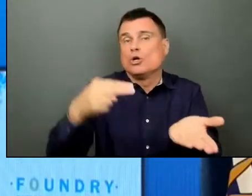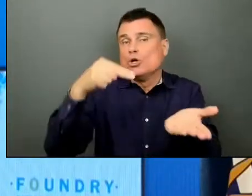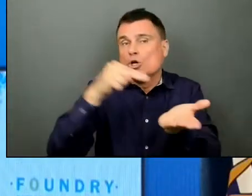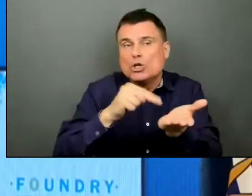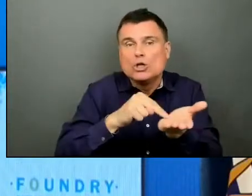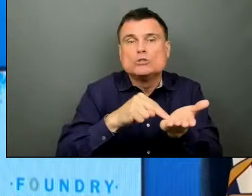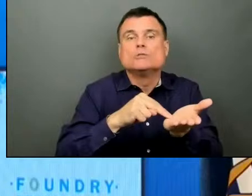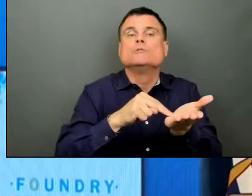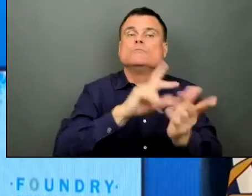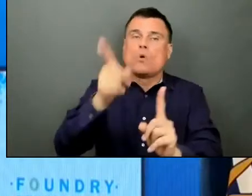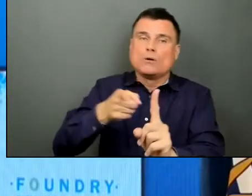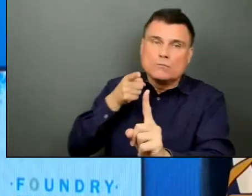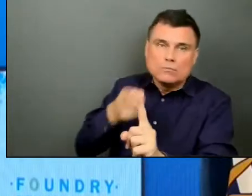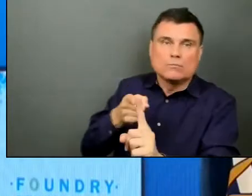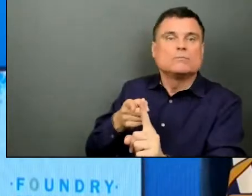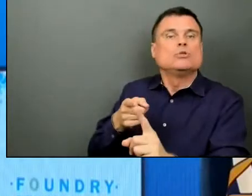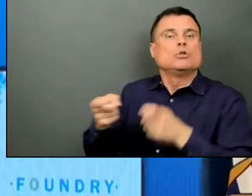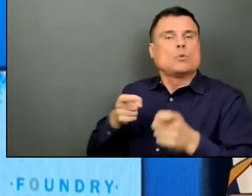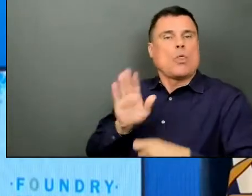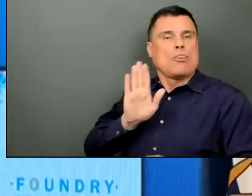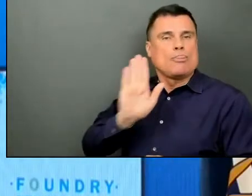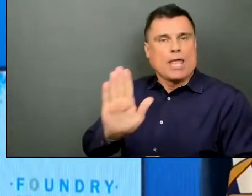budget.